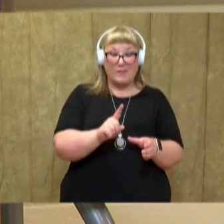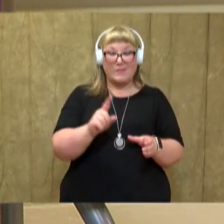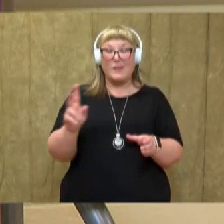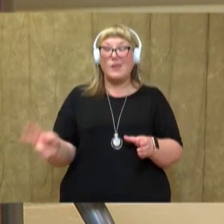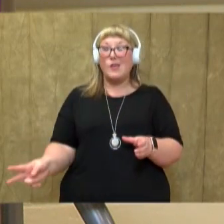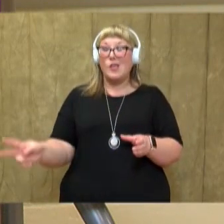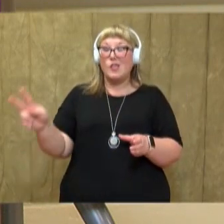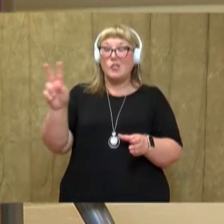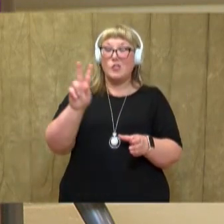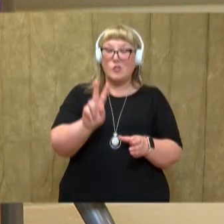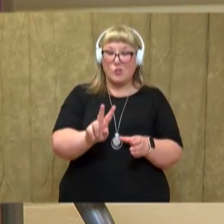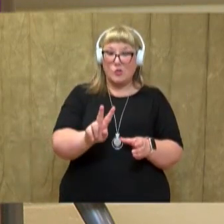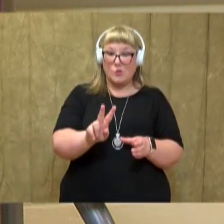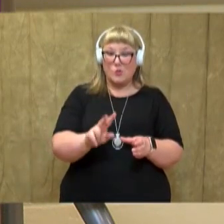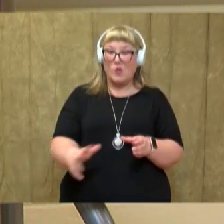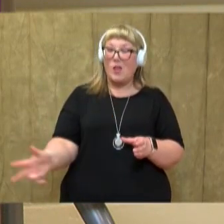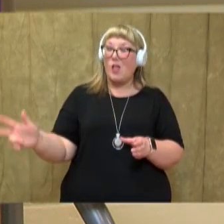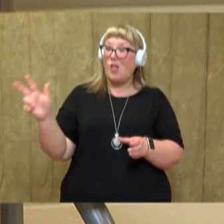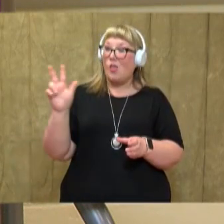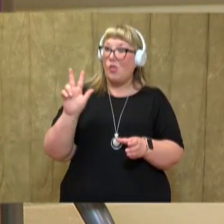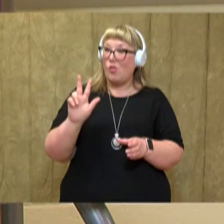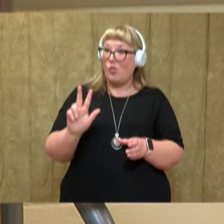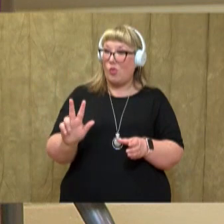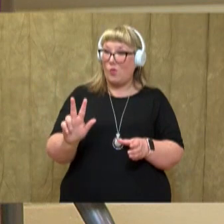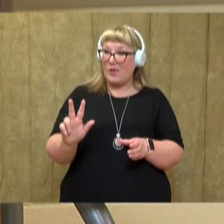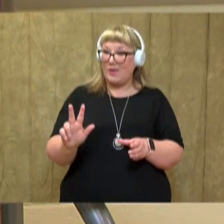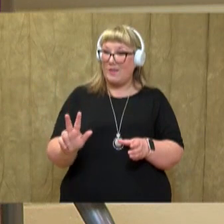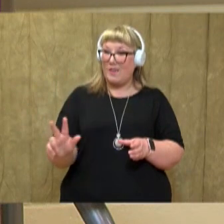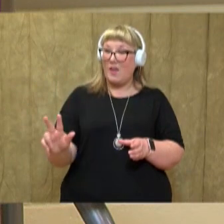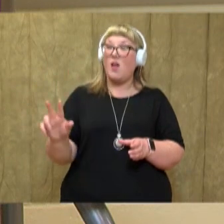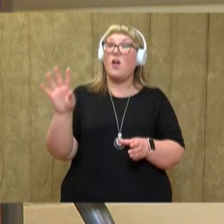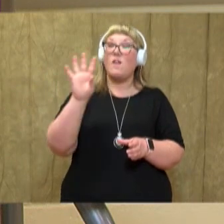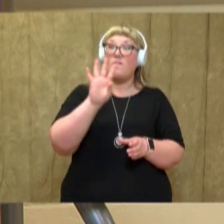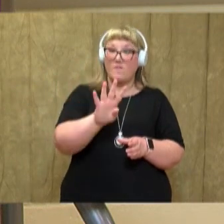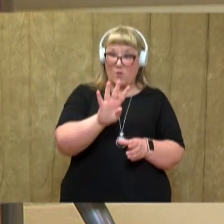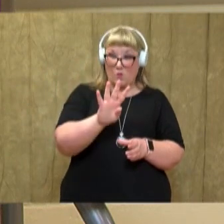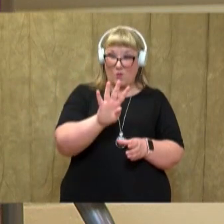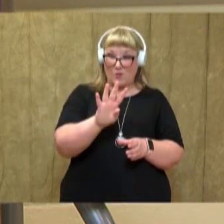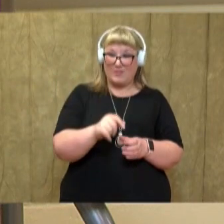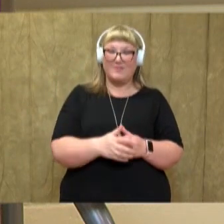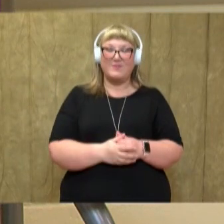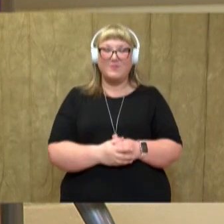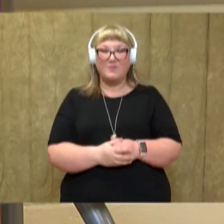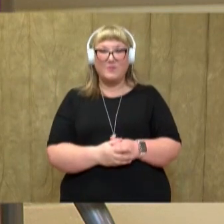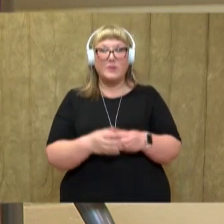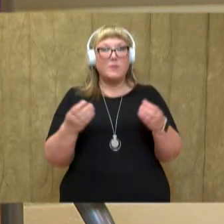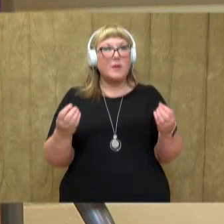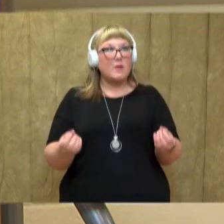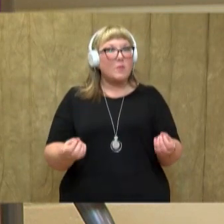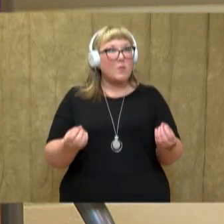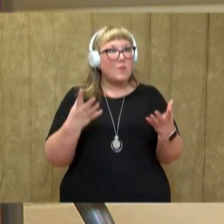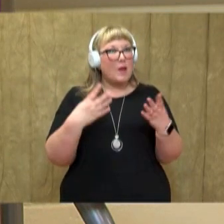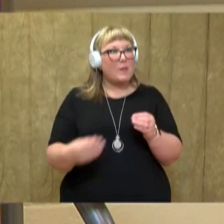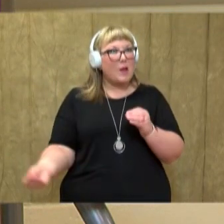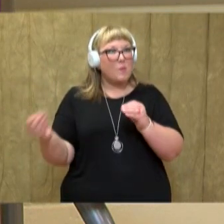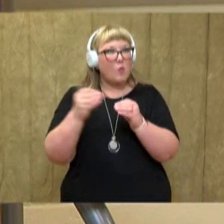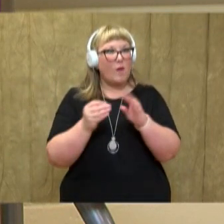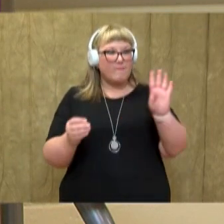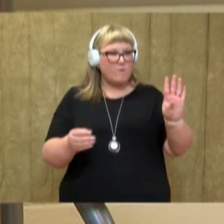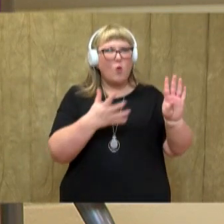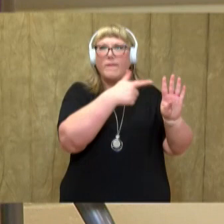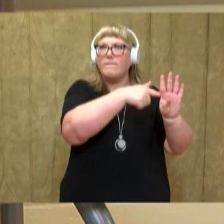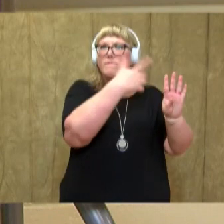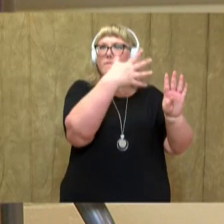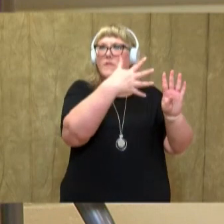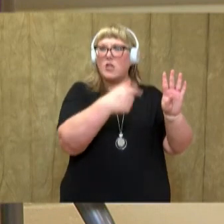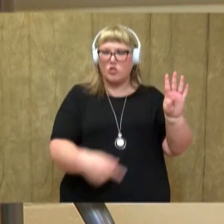1, 2, 3, 4. How many more ice cream scoops do